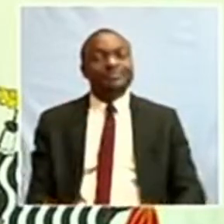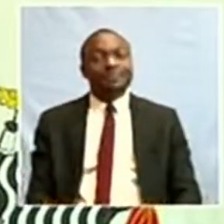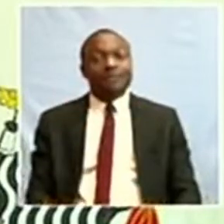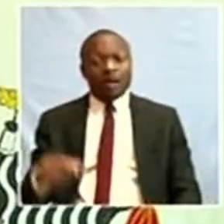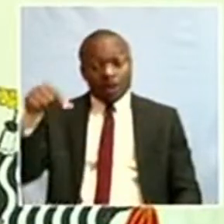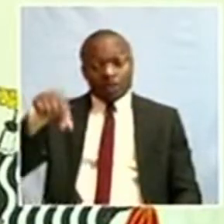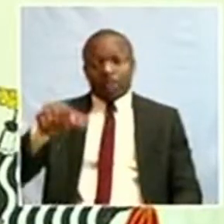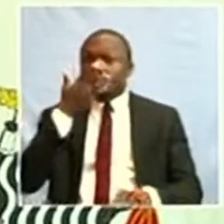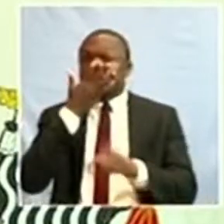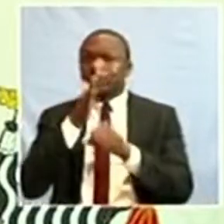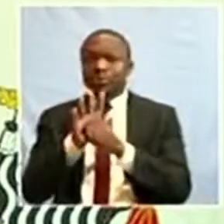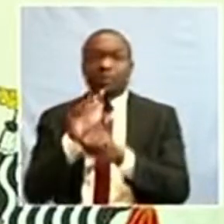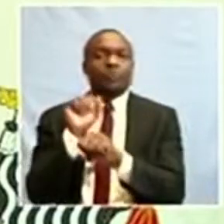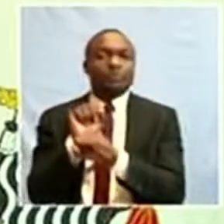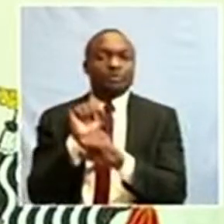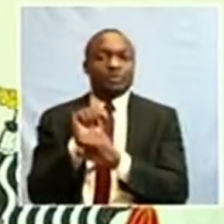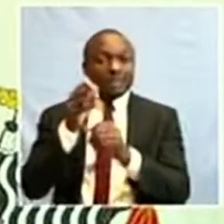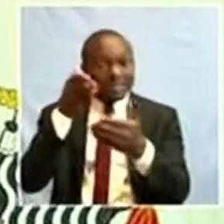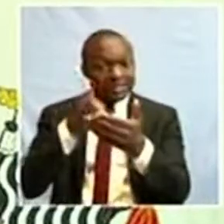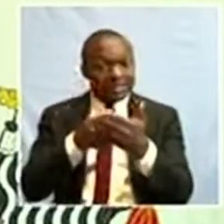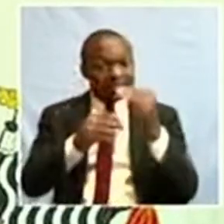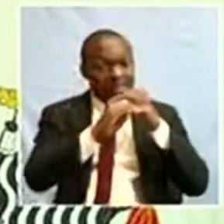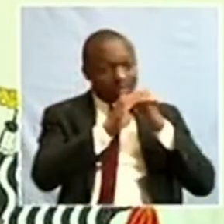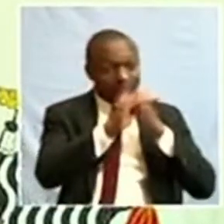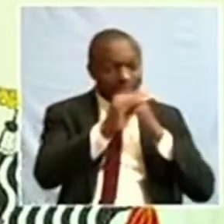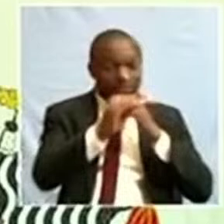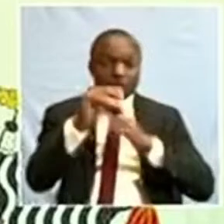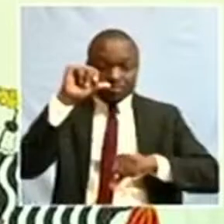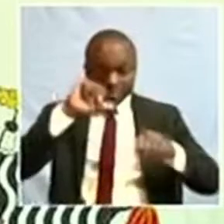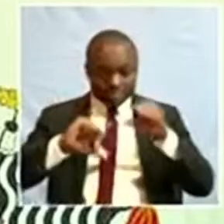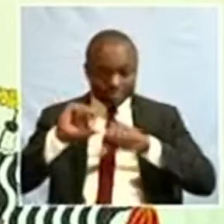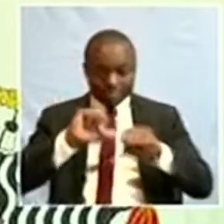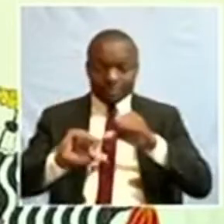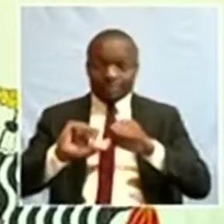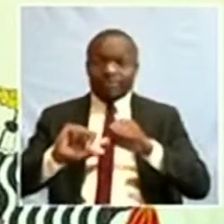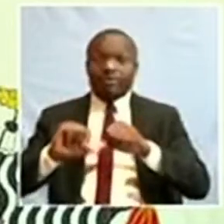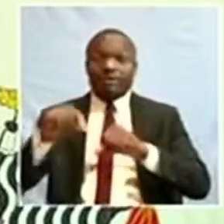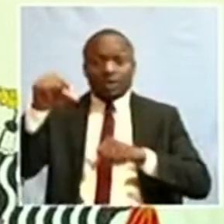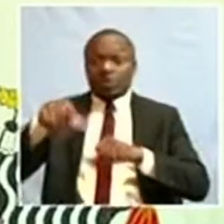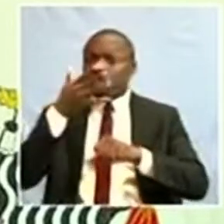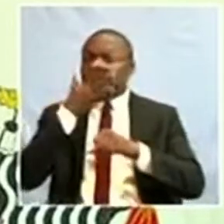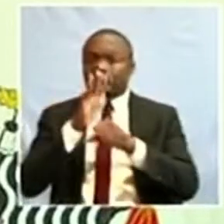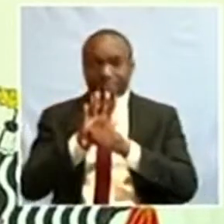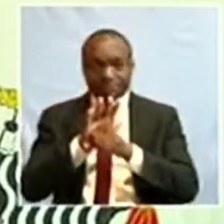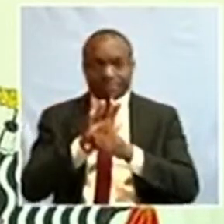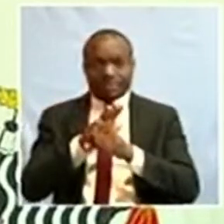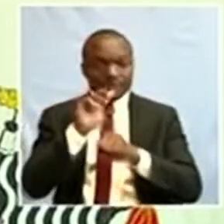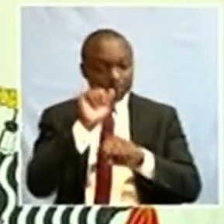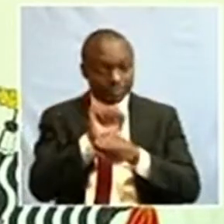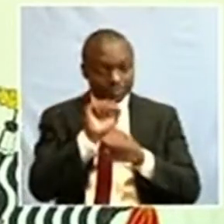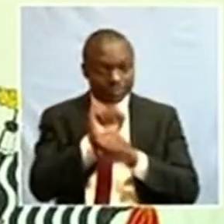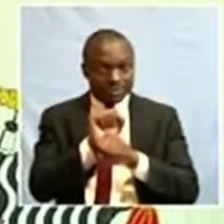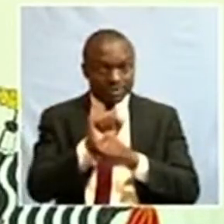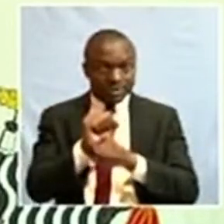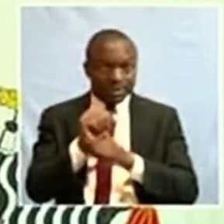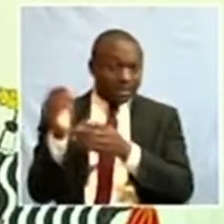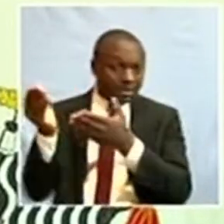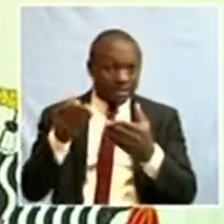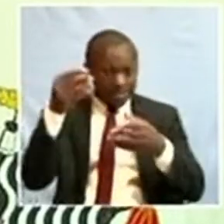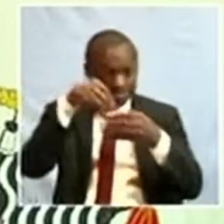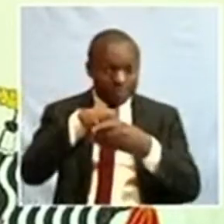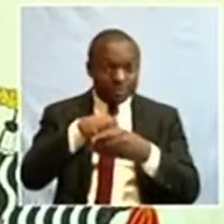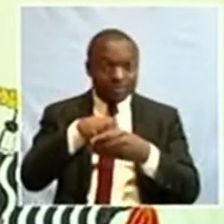quality assurance function for this stage of the audit, the quality assurance function comes in to ensure that the